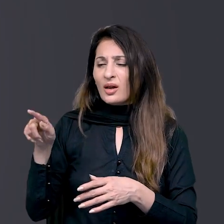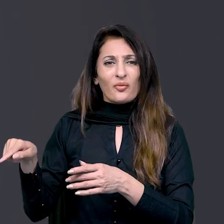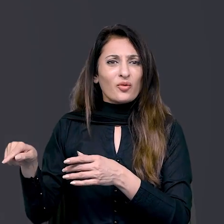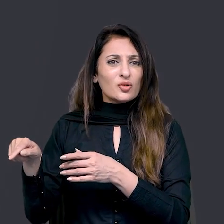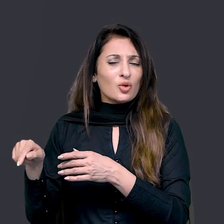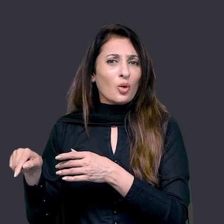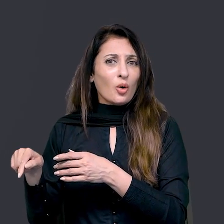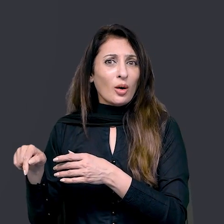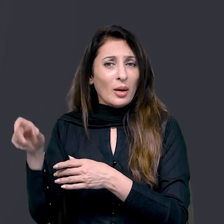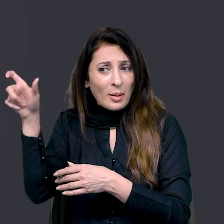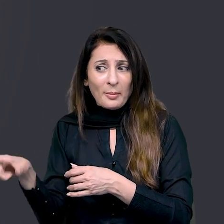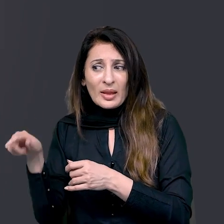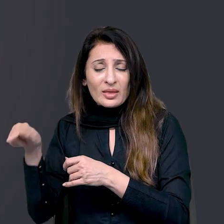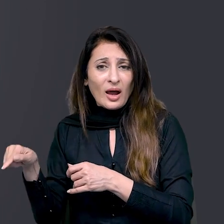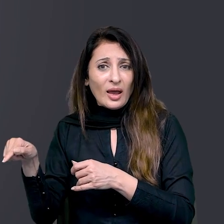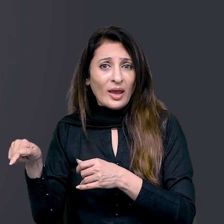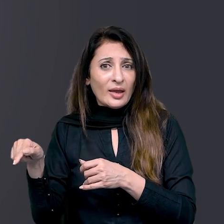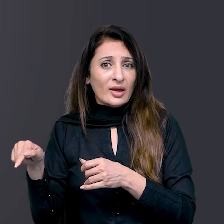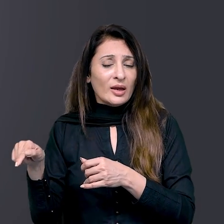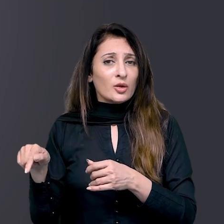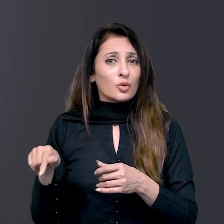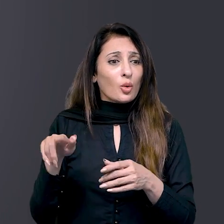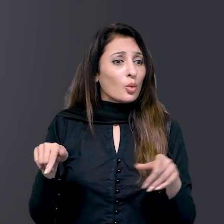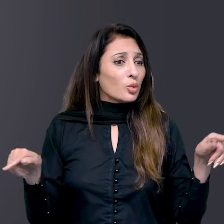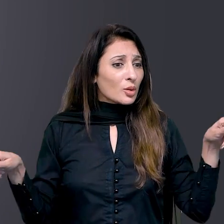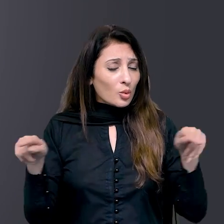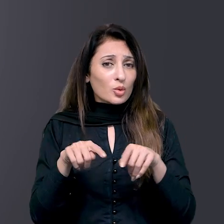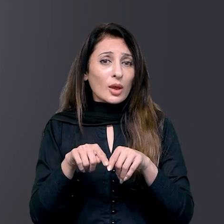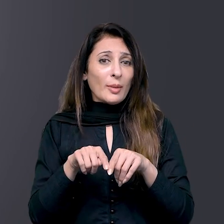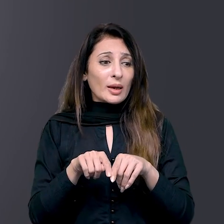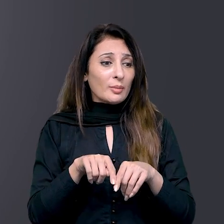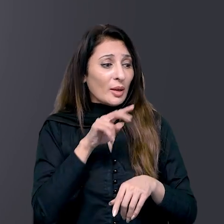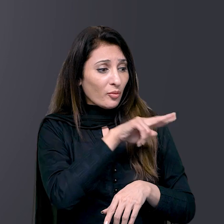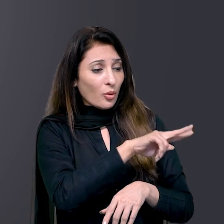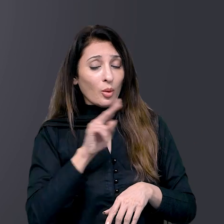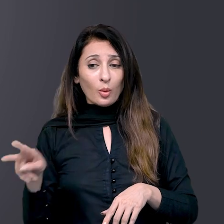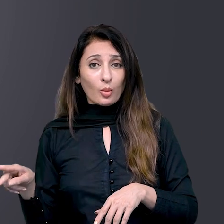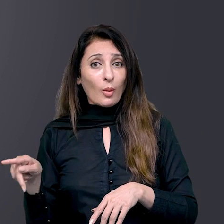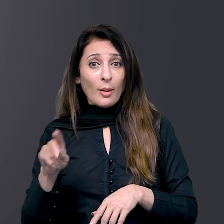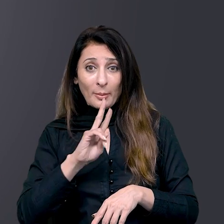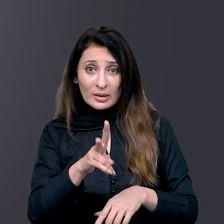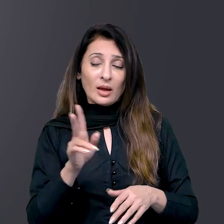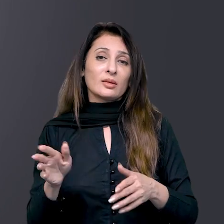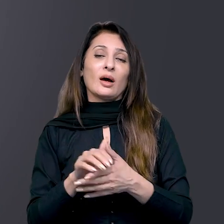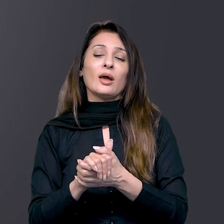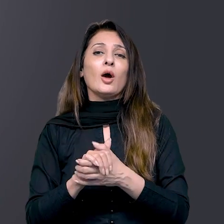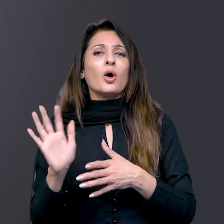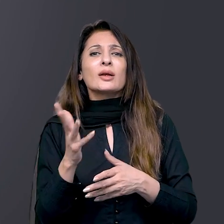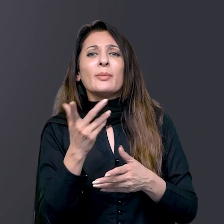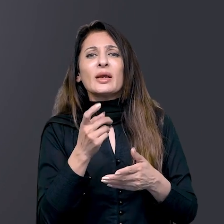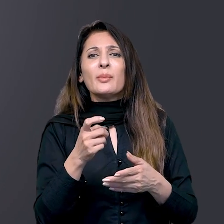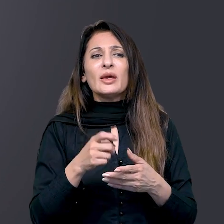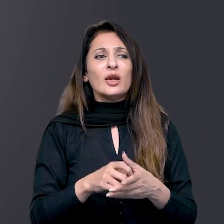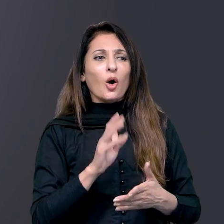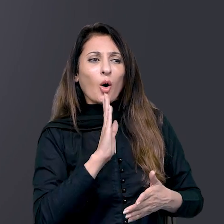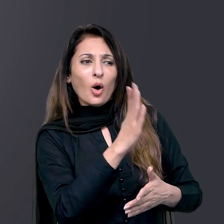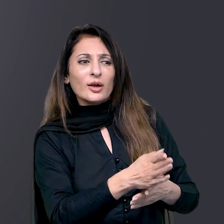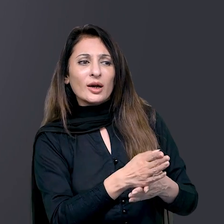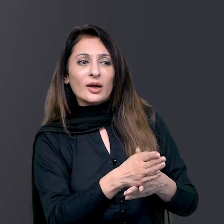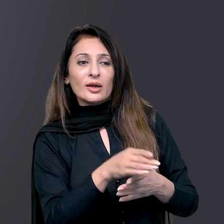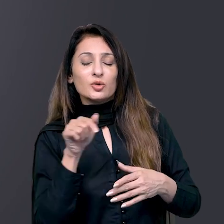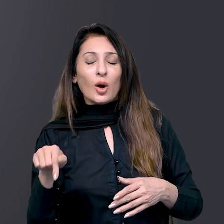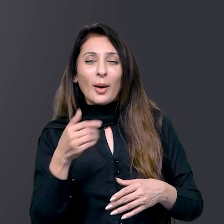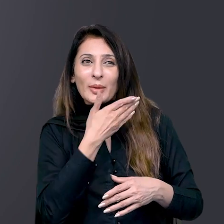even otherwise, if you're aggrieved by the order, or if, for instance, the order has not been passed as you desired, or you are